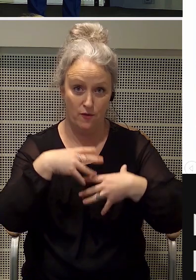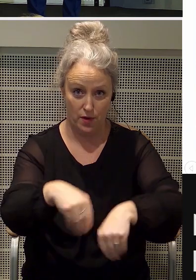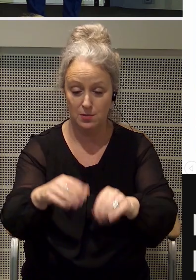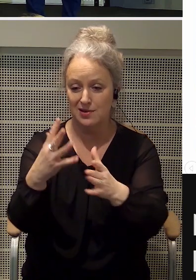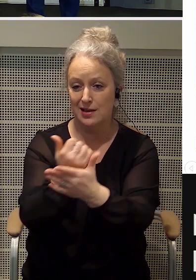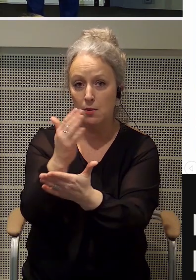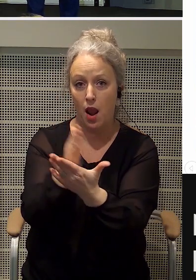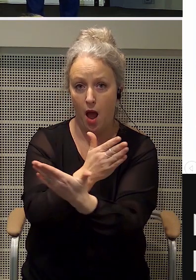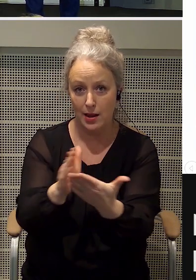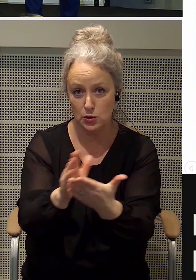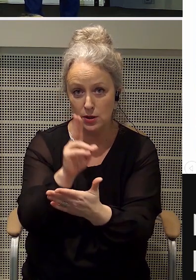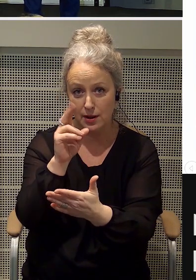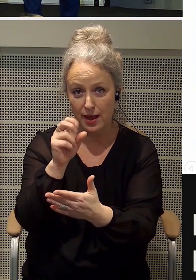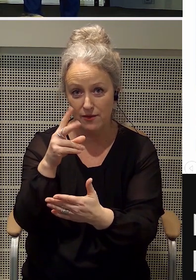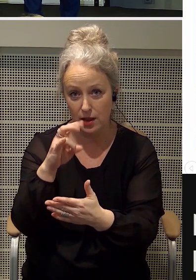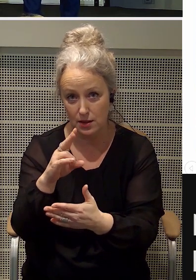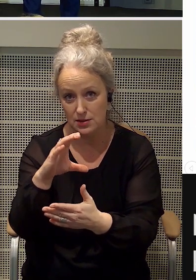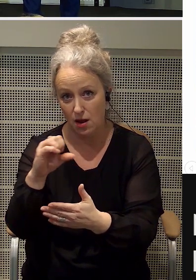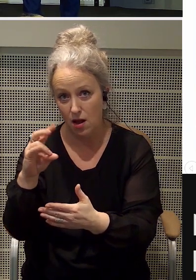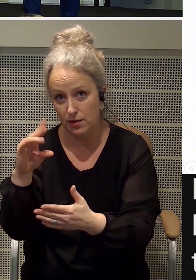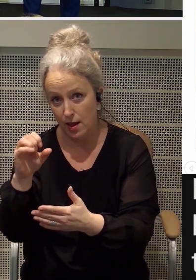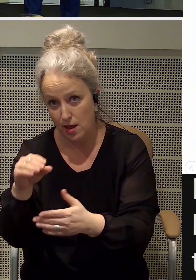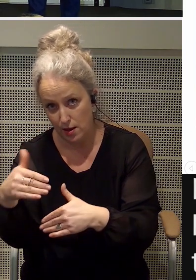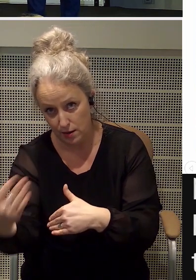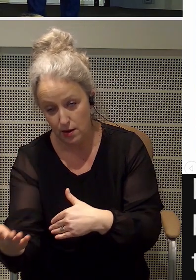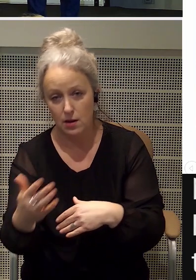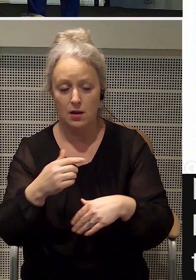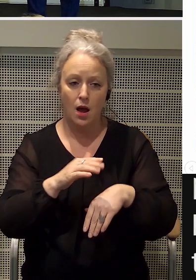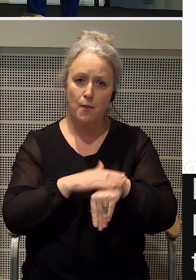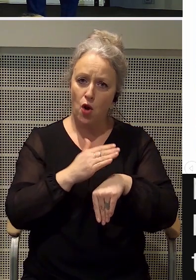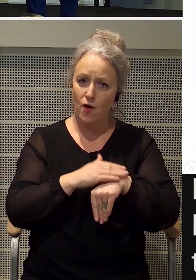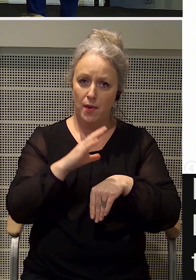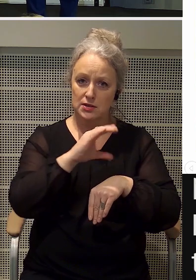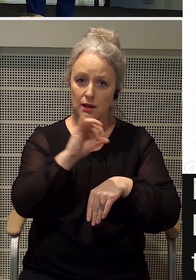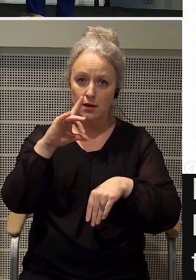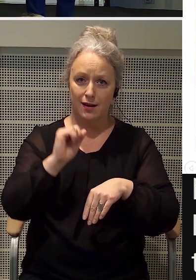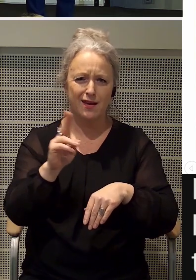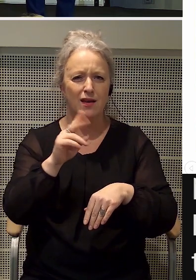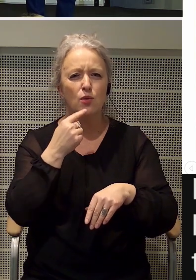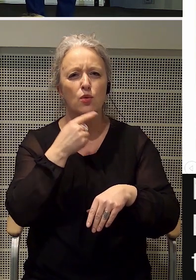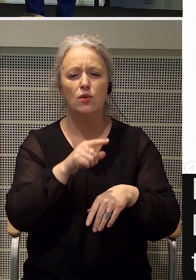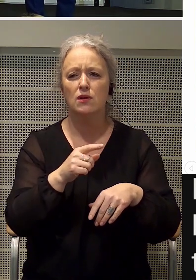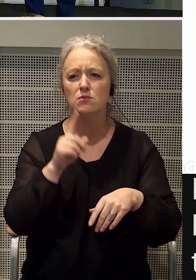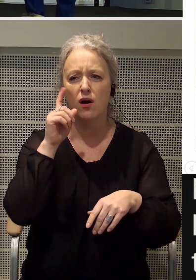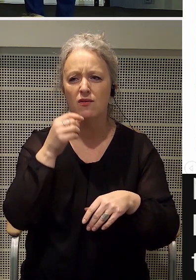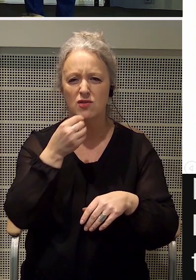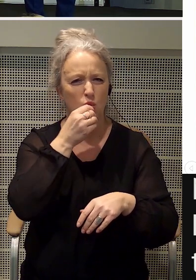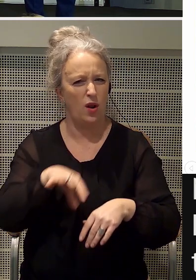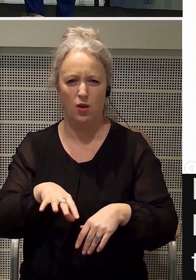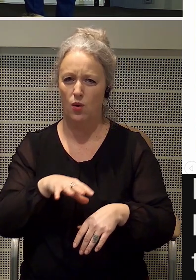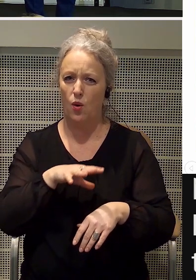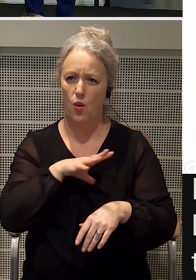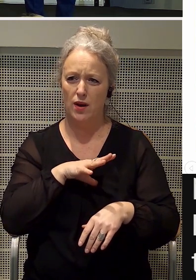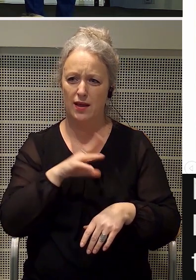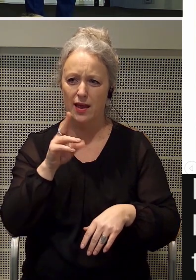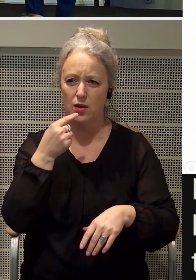I'm very grateful that we did find a solution for Kevin Sander. And I am sorry, Siri,